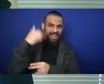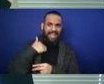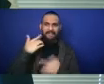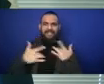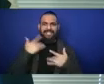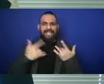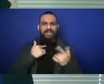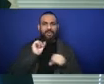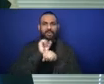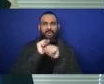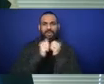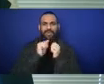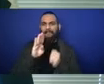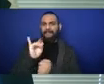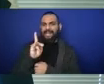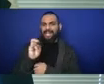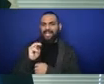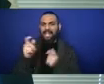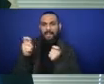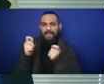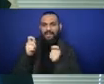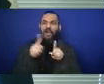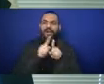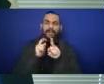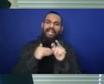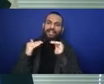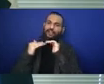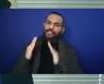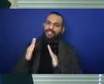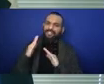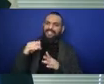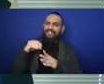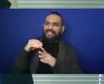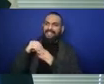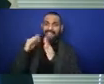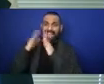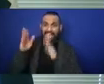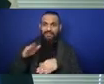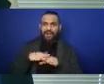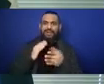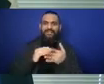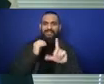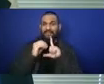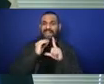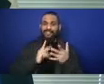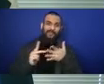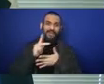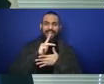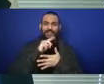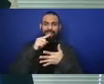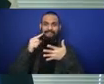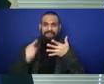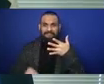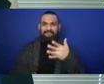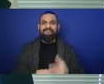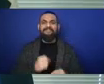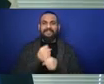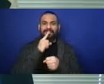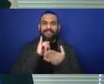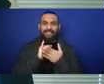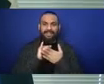cut child poverty by 50%. That will be huge for El Paso. As we look to the future,